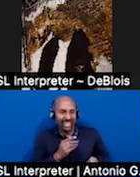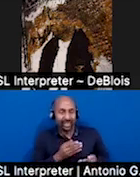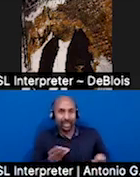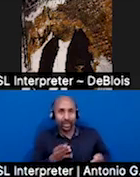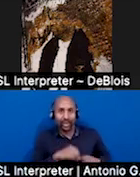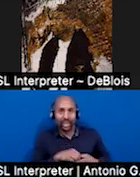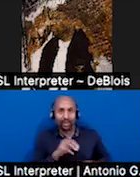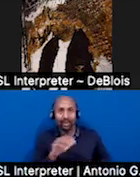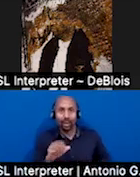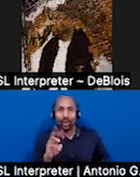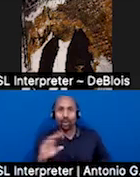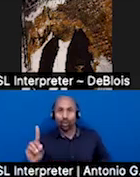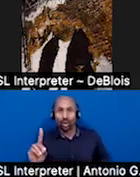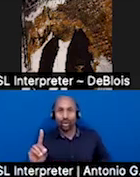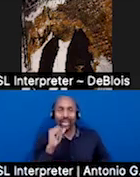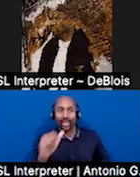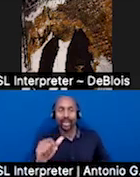Google Docs, for example.